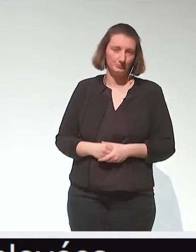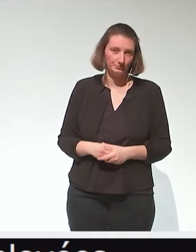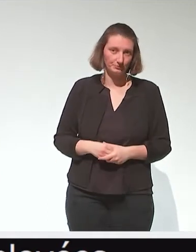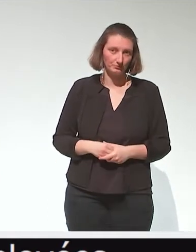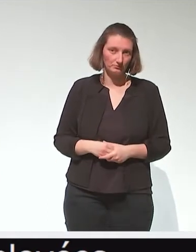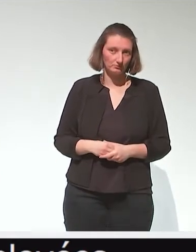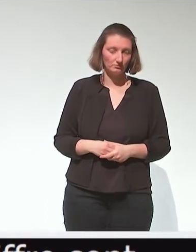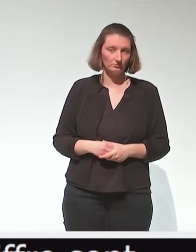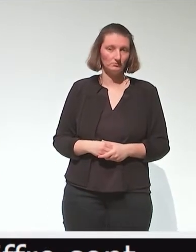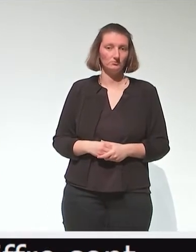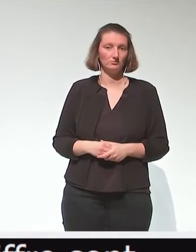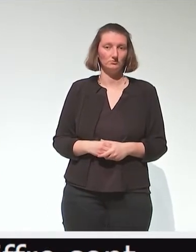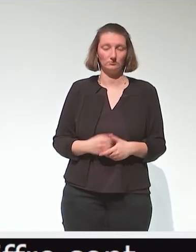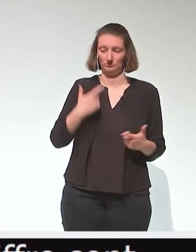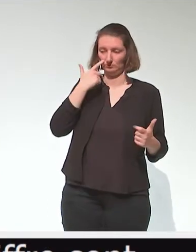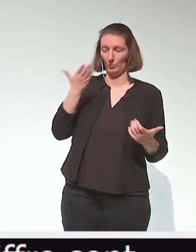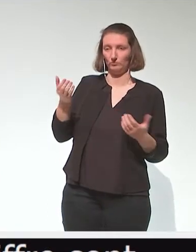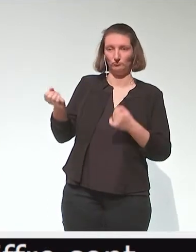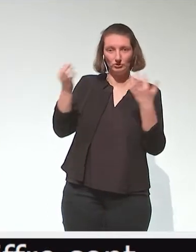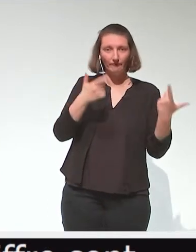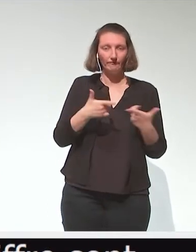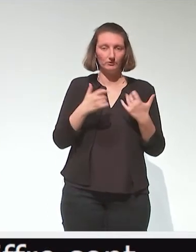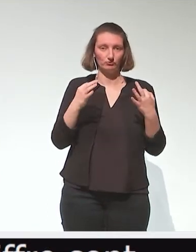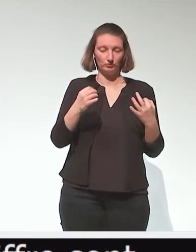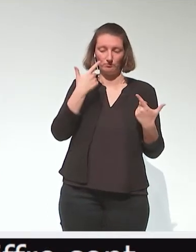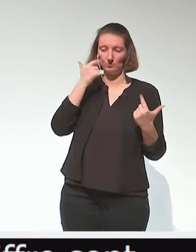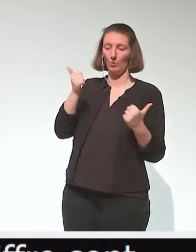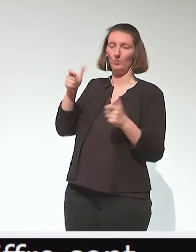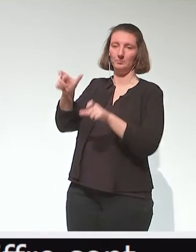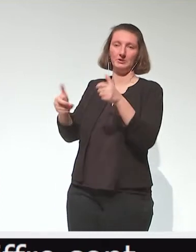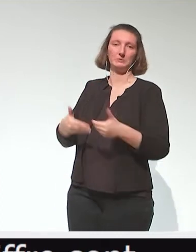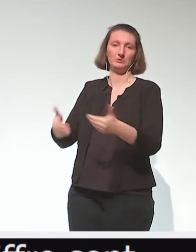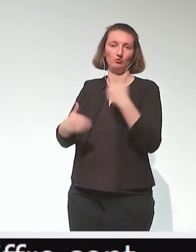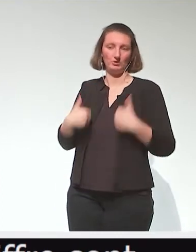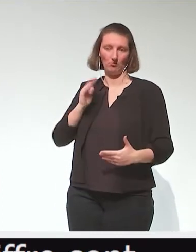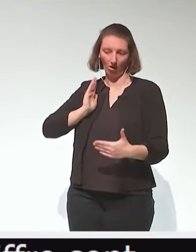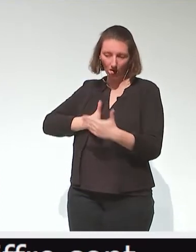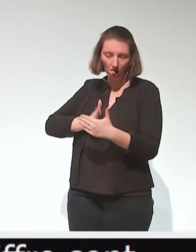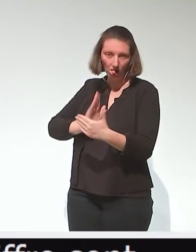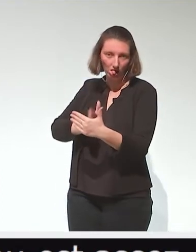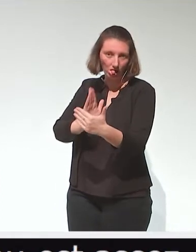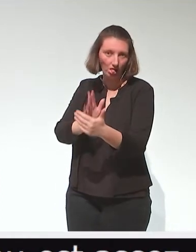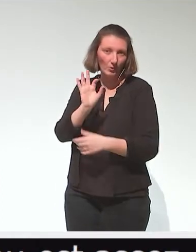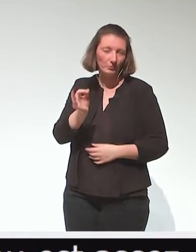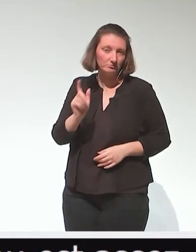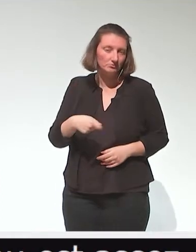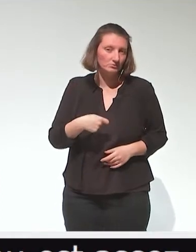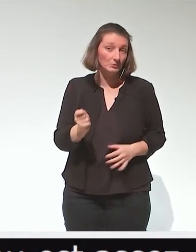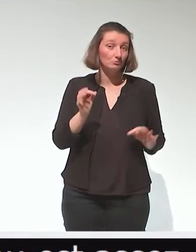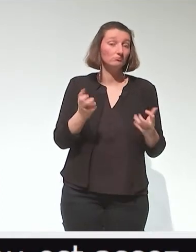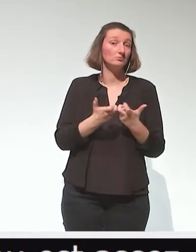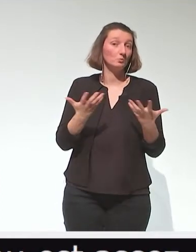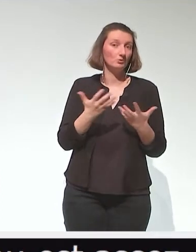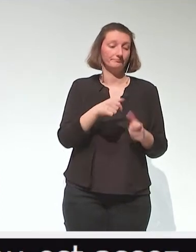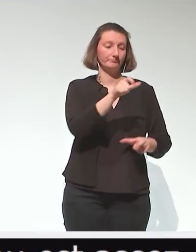face quite a lot of barriers. Maybe one of them is stereotypes, maybe the biggest one. And